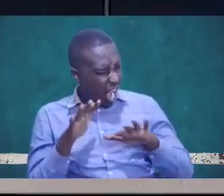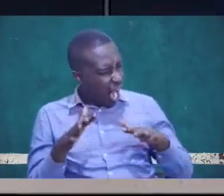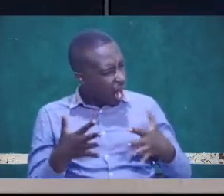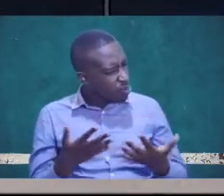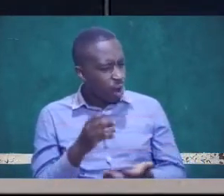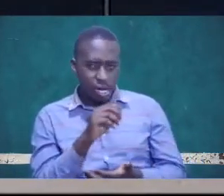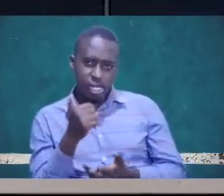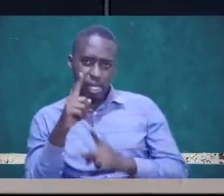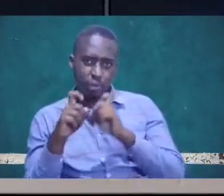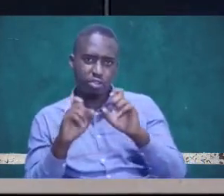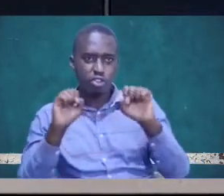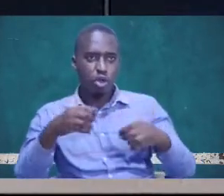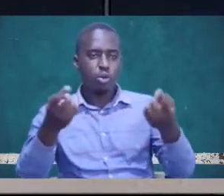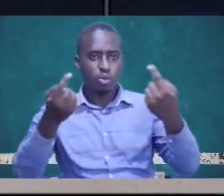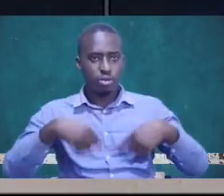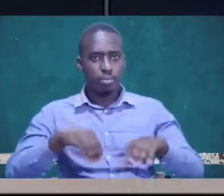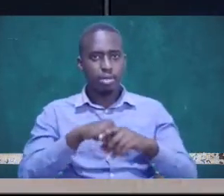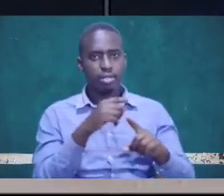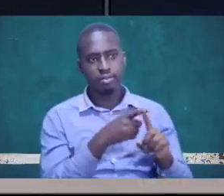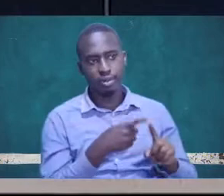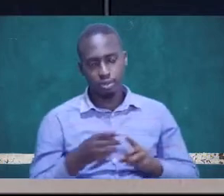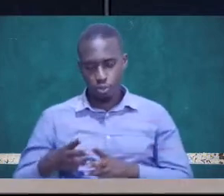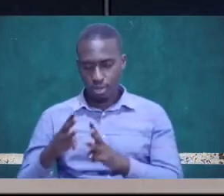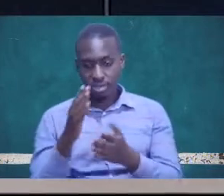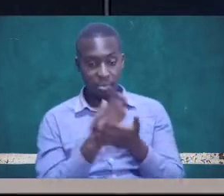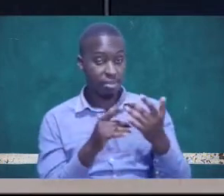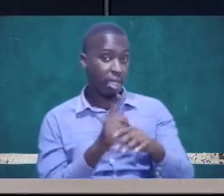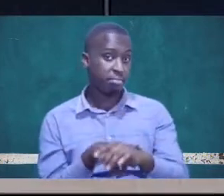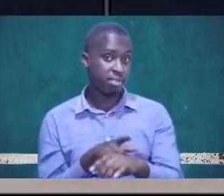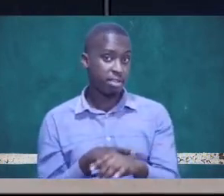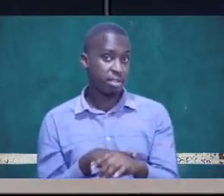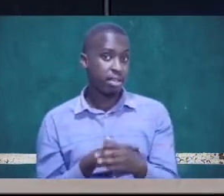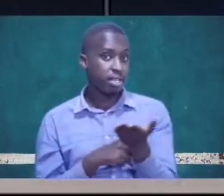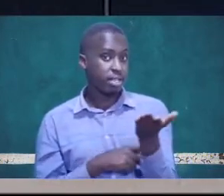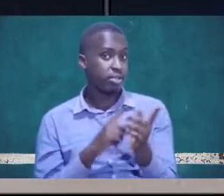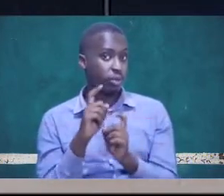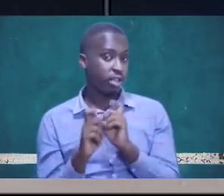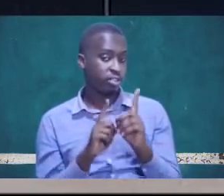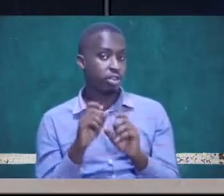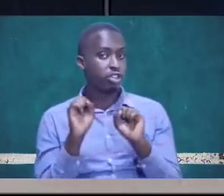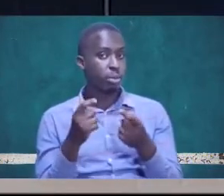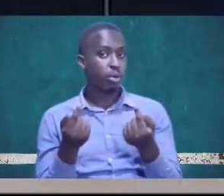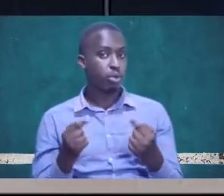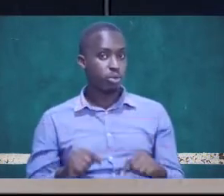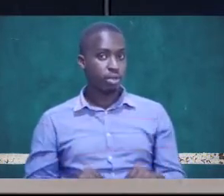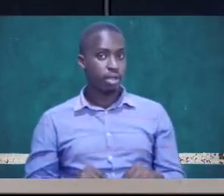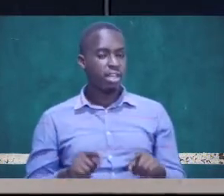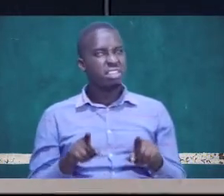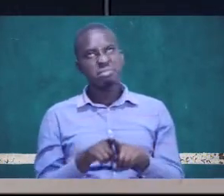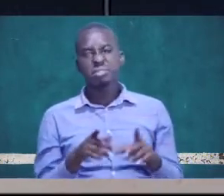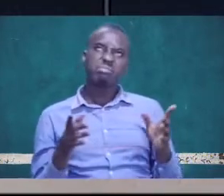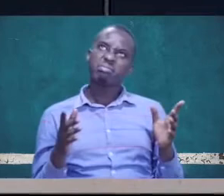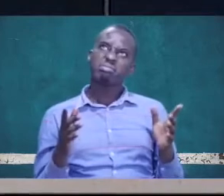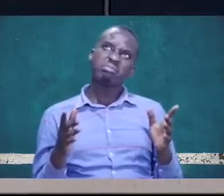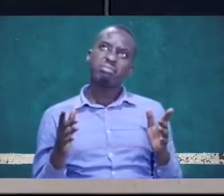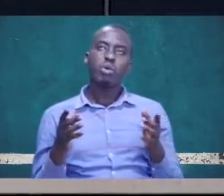another question may now come in a different way. Sometimes this question can come just as a